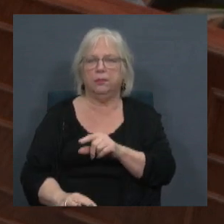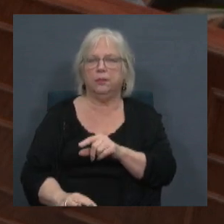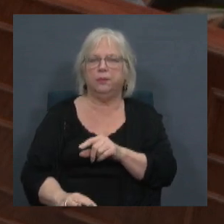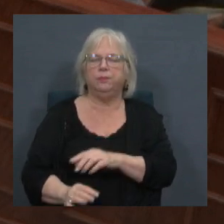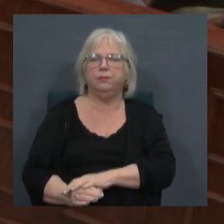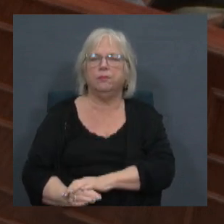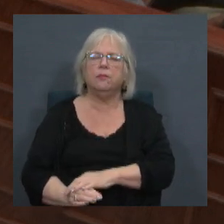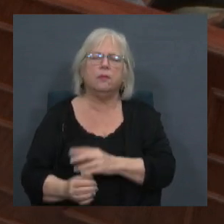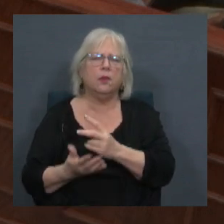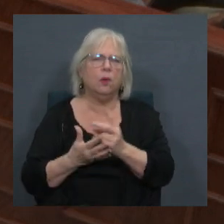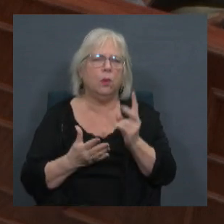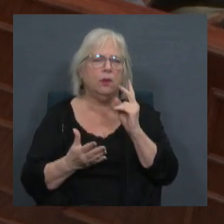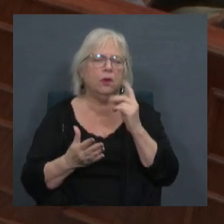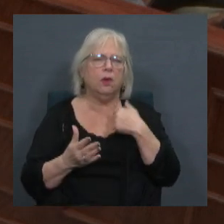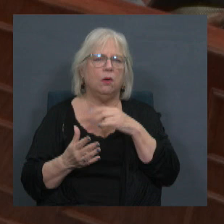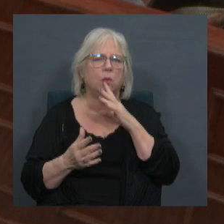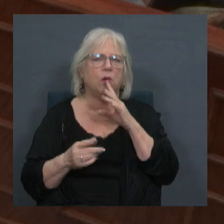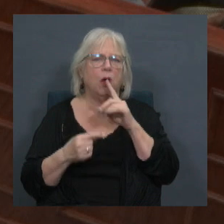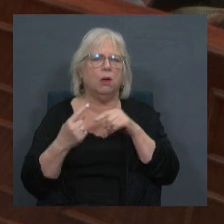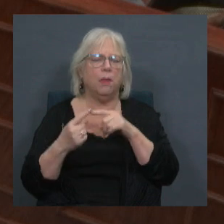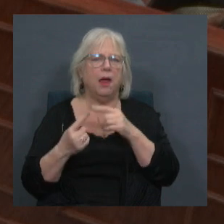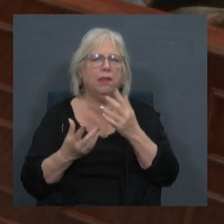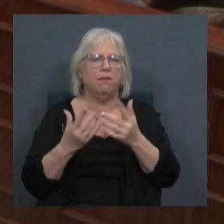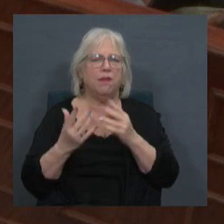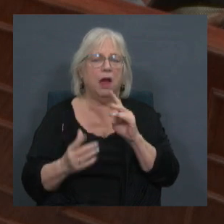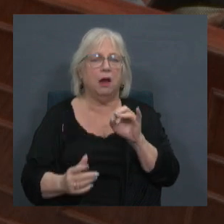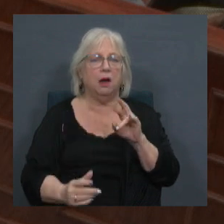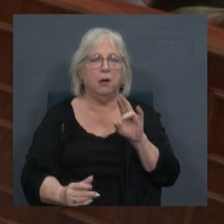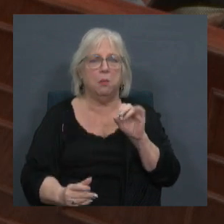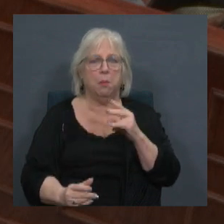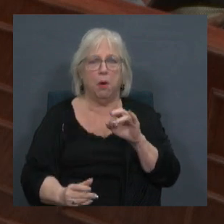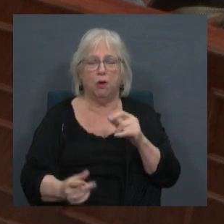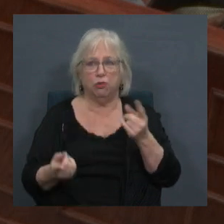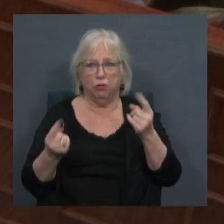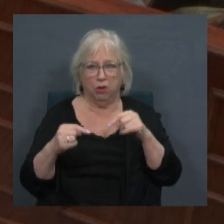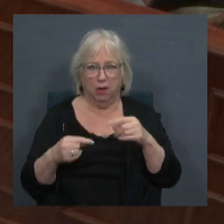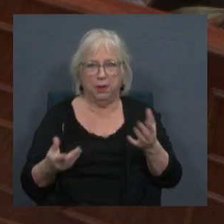2 weeks ago, didn't we talk about the fire marshal coming and being here?